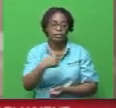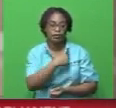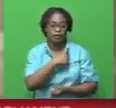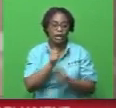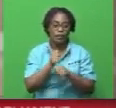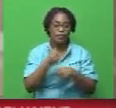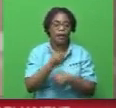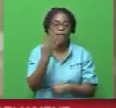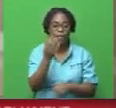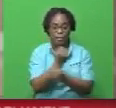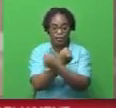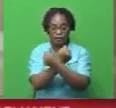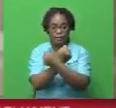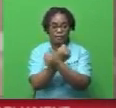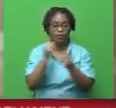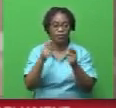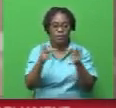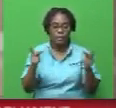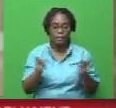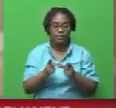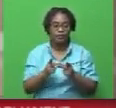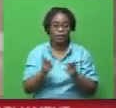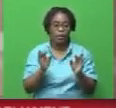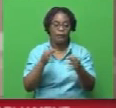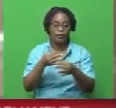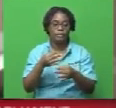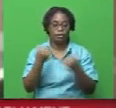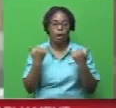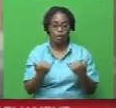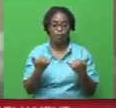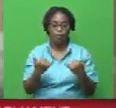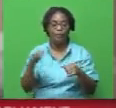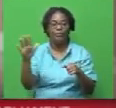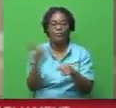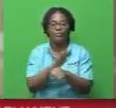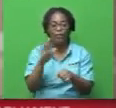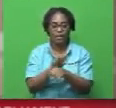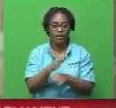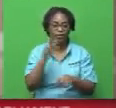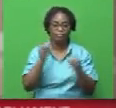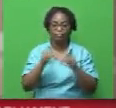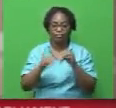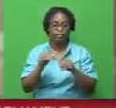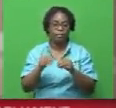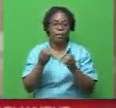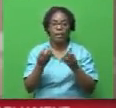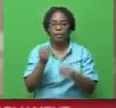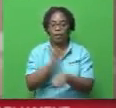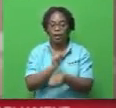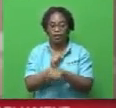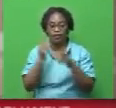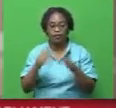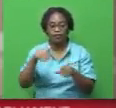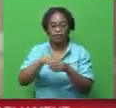We can now take the entire shortfall of the DPP's office and fill it because they have quadrupled the office space of the DPP's office." Madam President, those offices